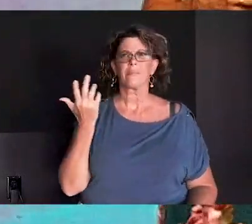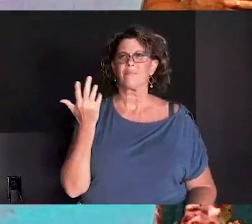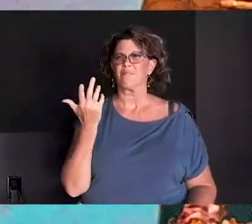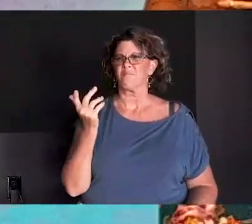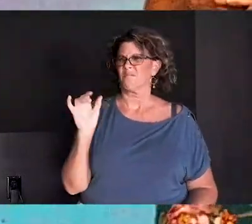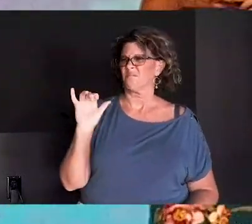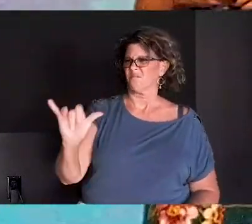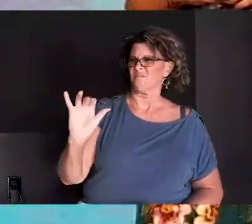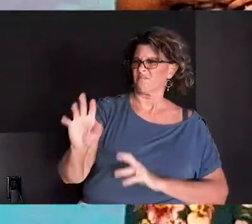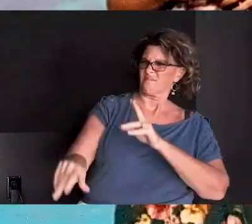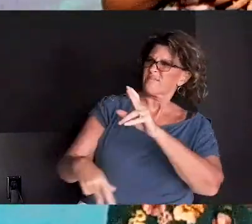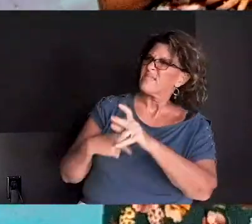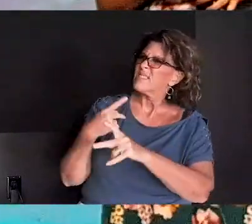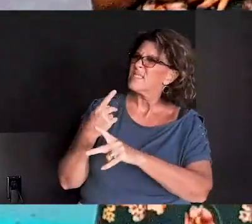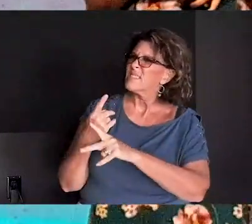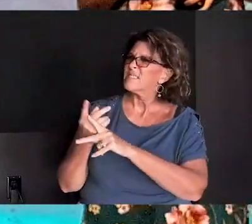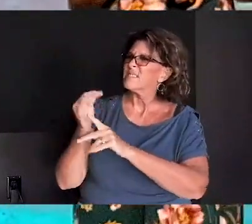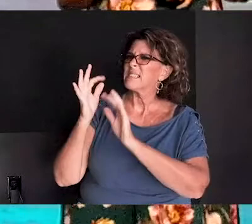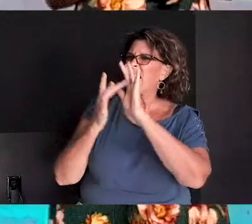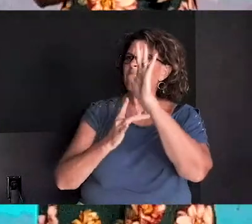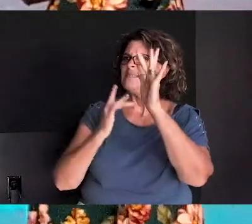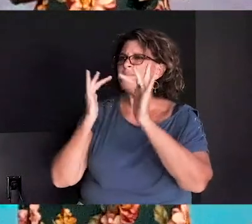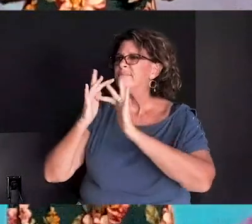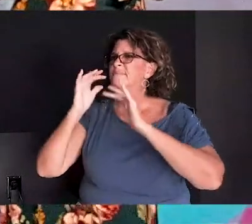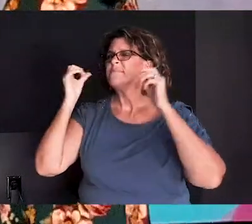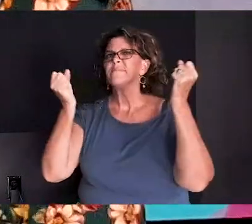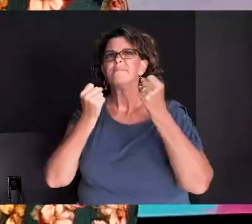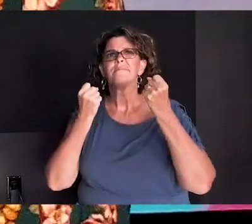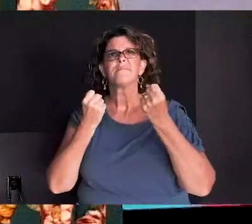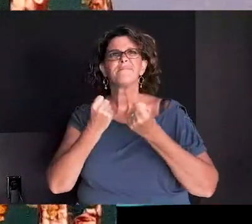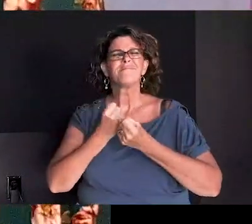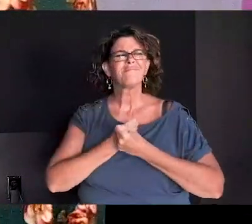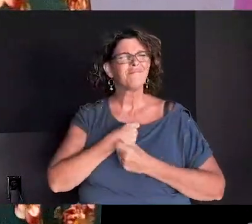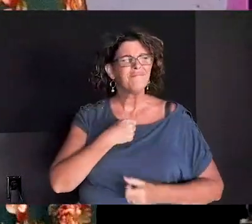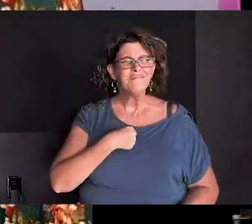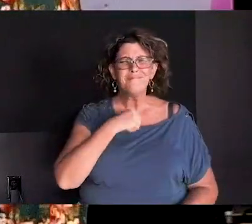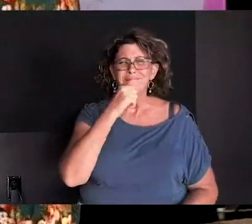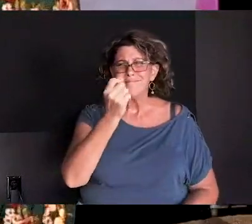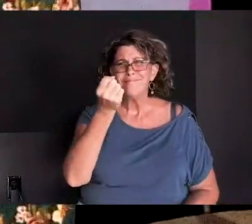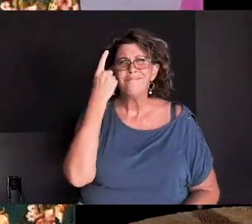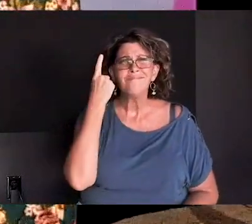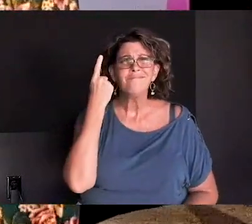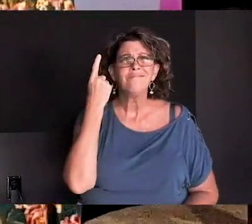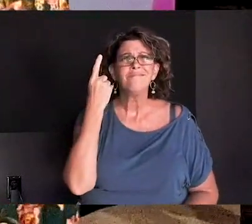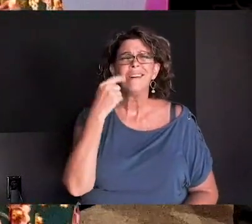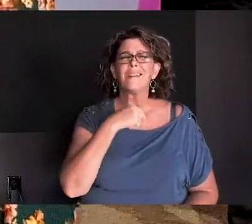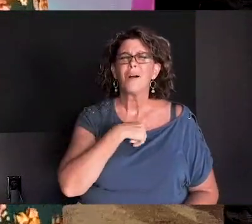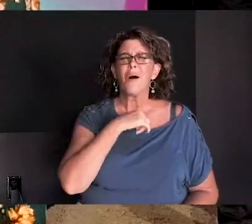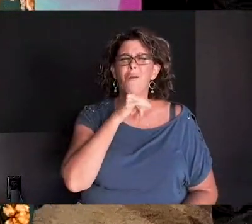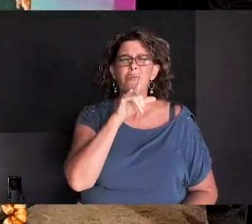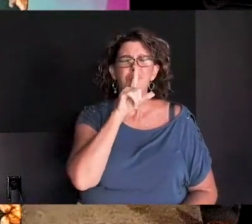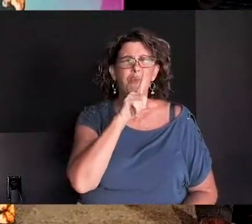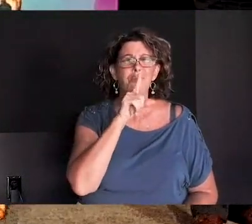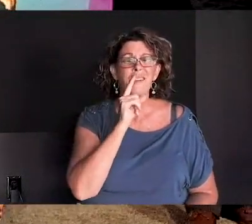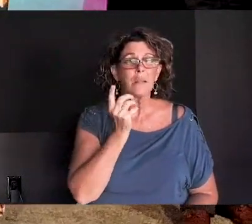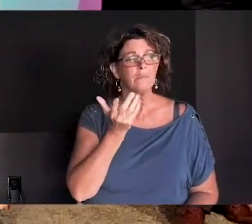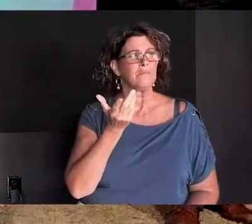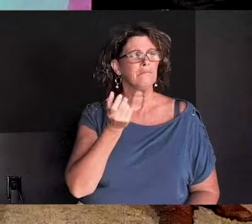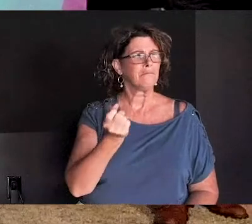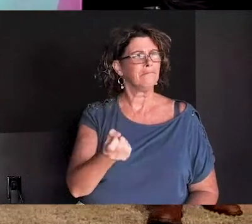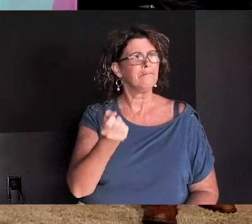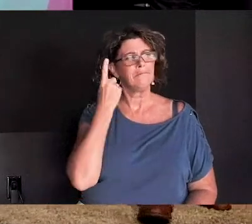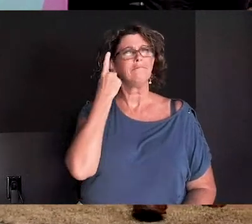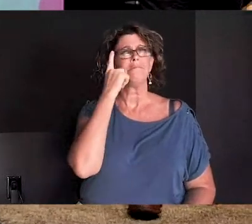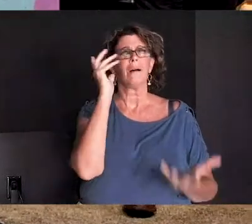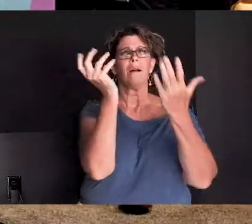Context for that kind of love, I don't understand, I can't